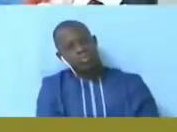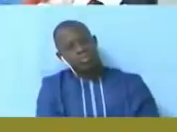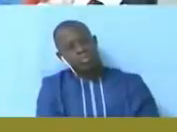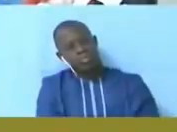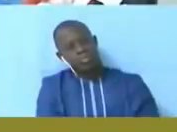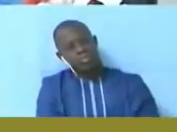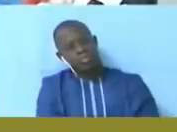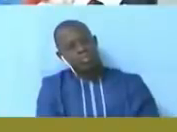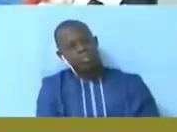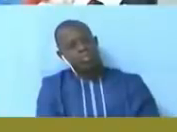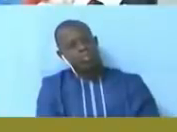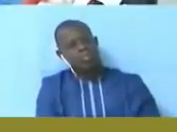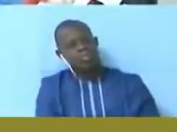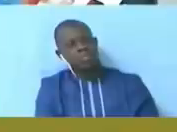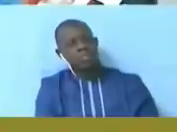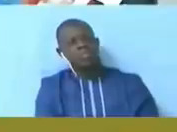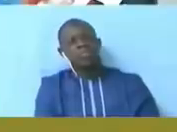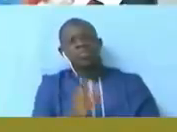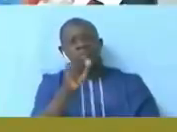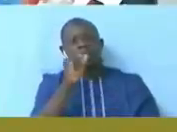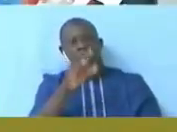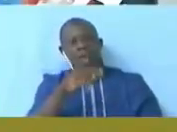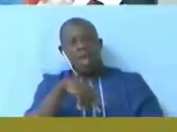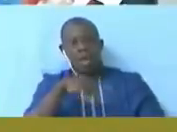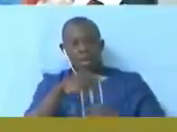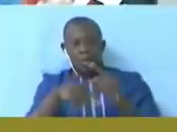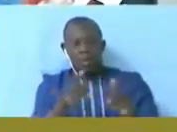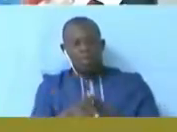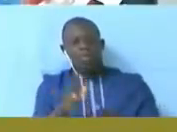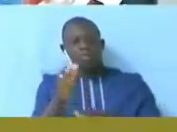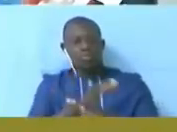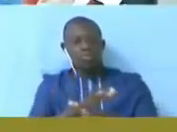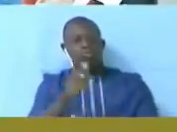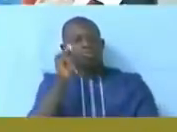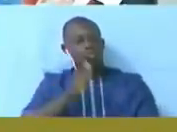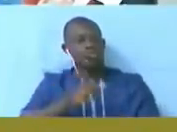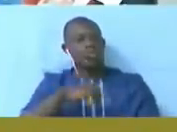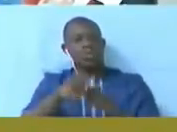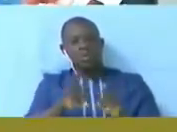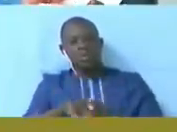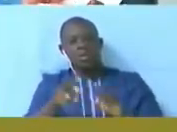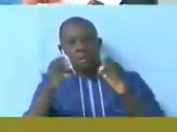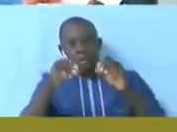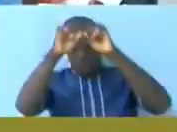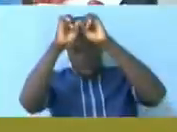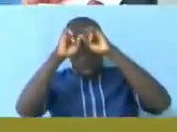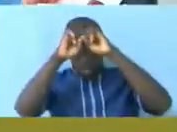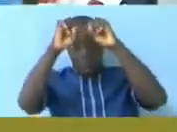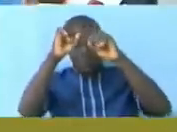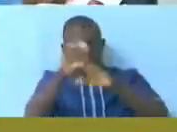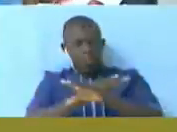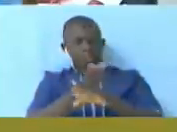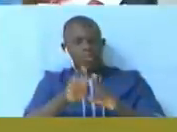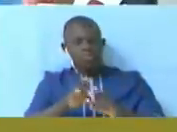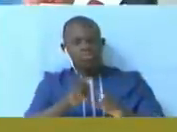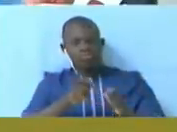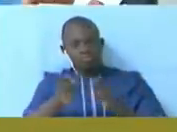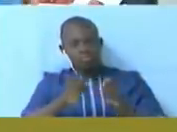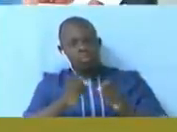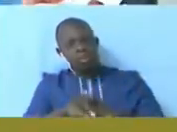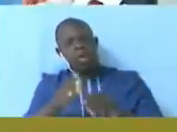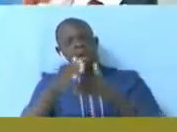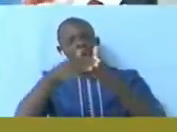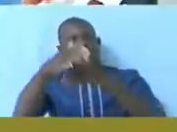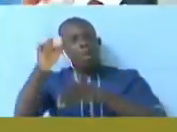system to influence or exert greater control over the judicial process because they could control one man easier than they could